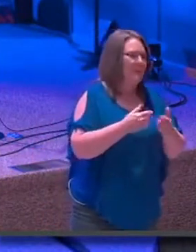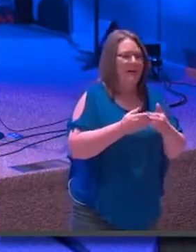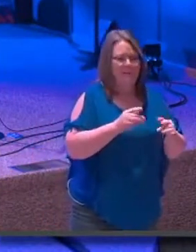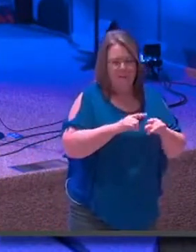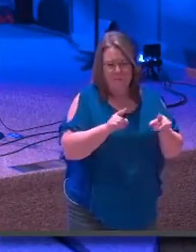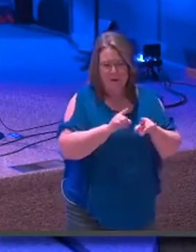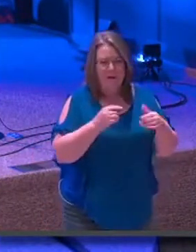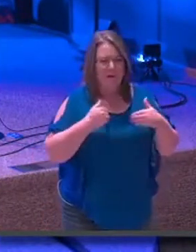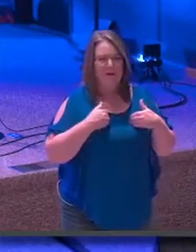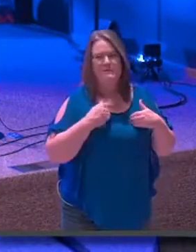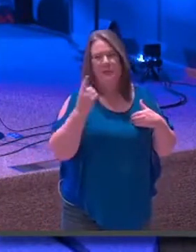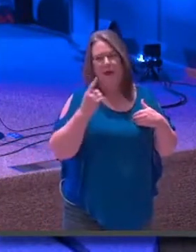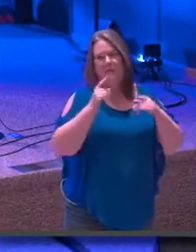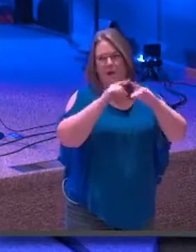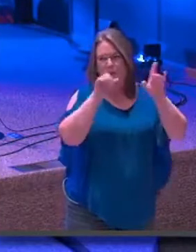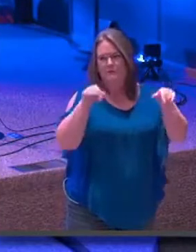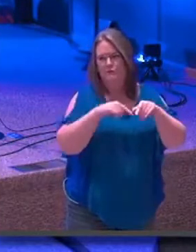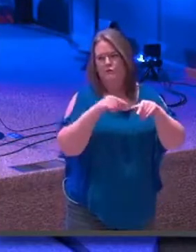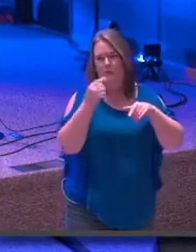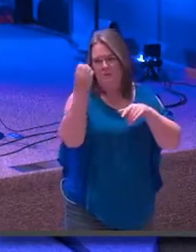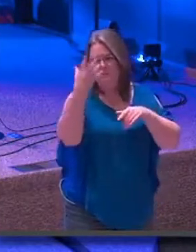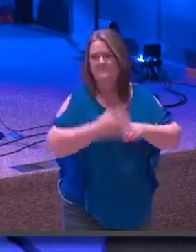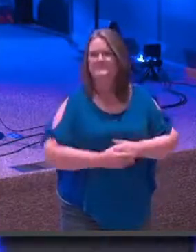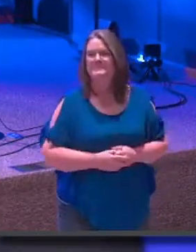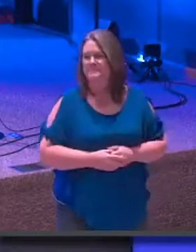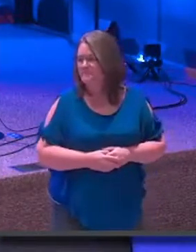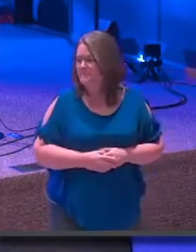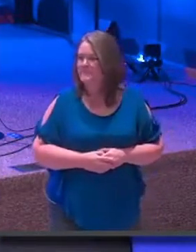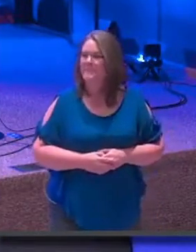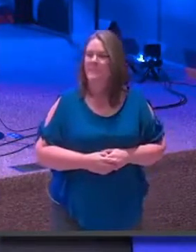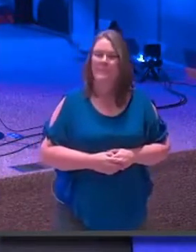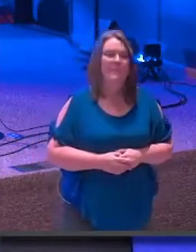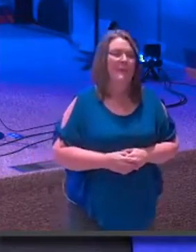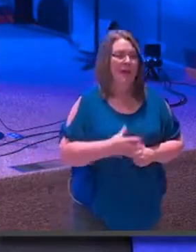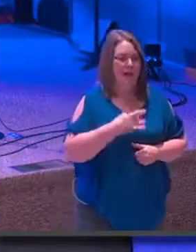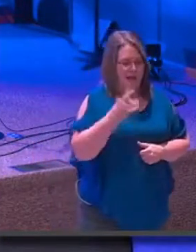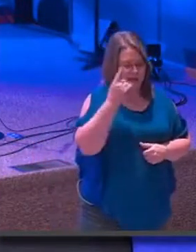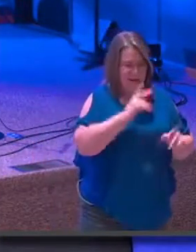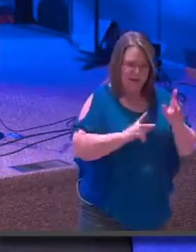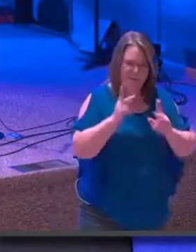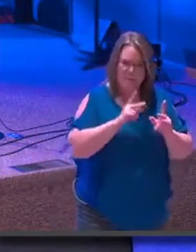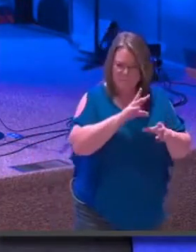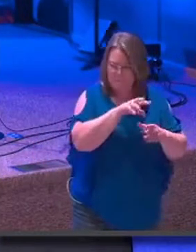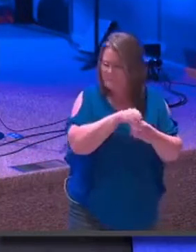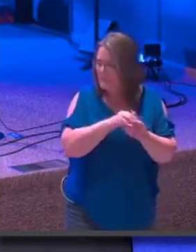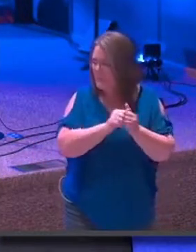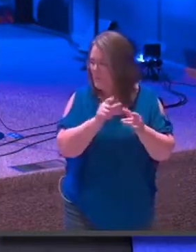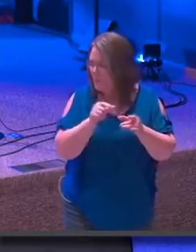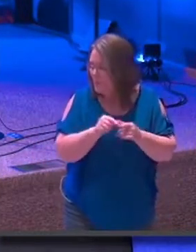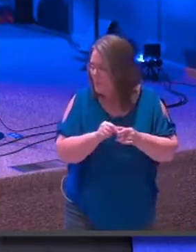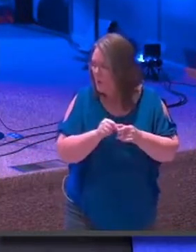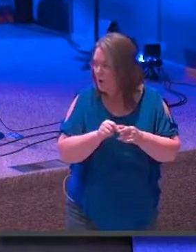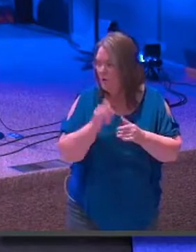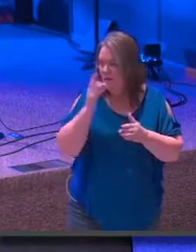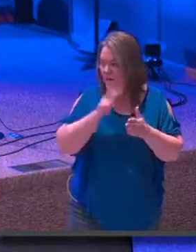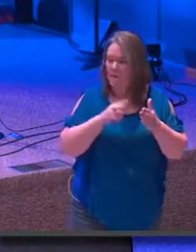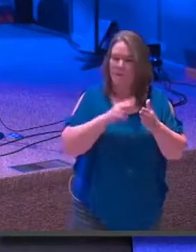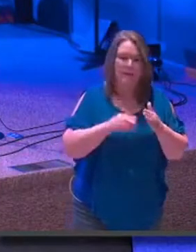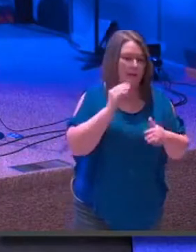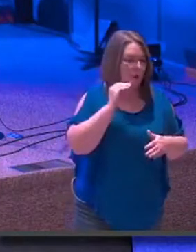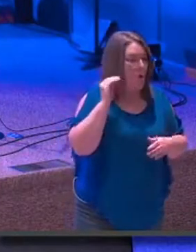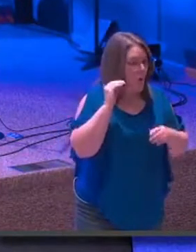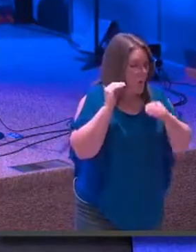cheat on the screen for you. I just like for people to engage with the word that they're going to be reading at home